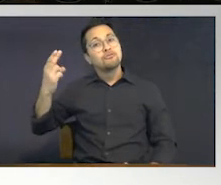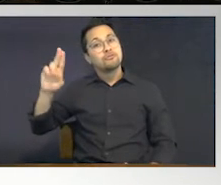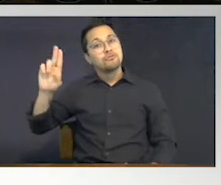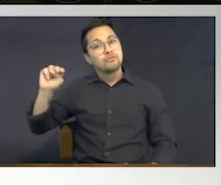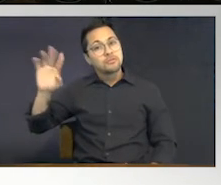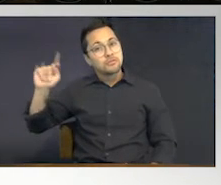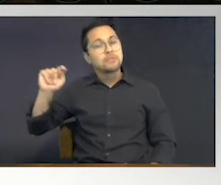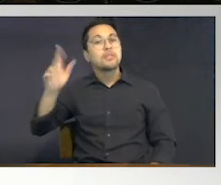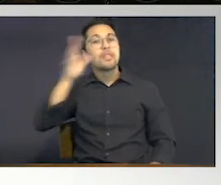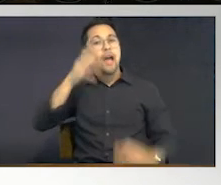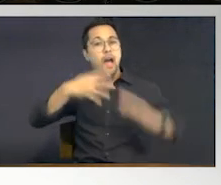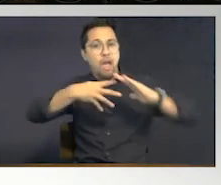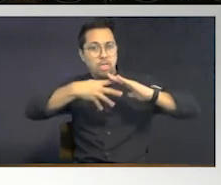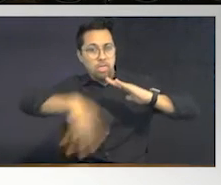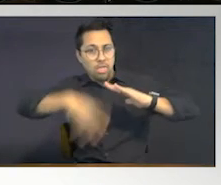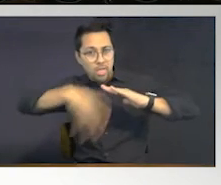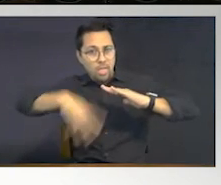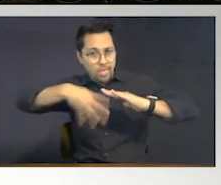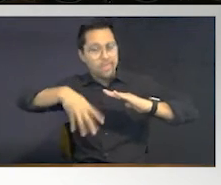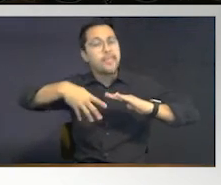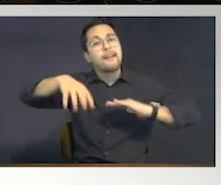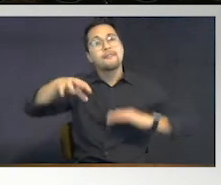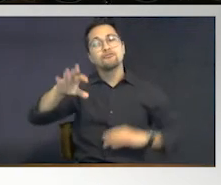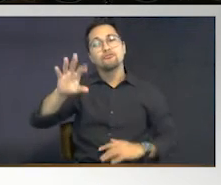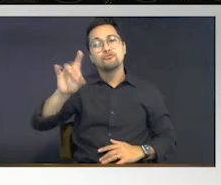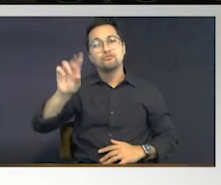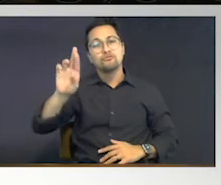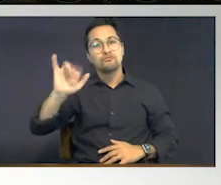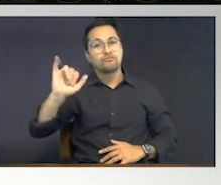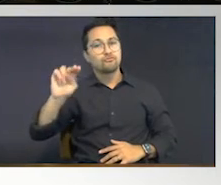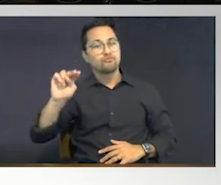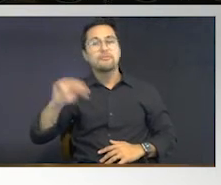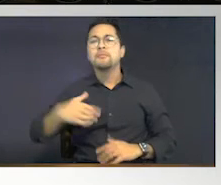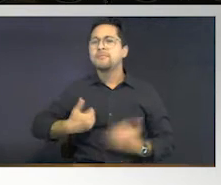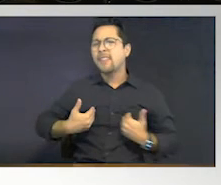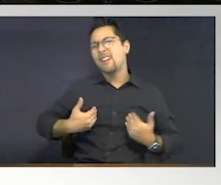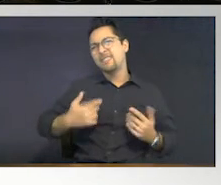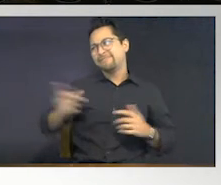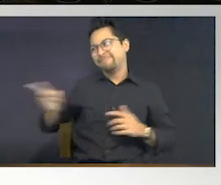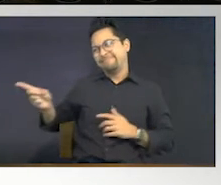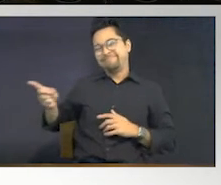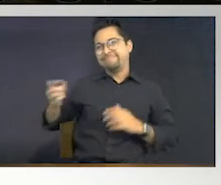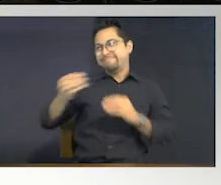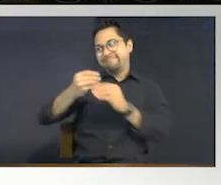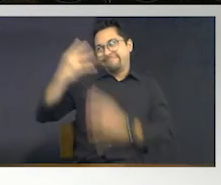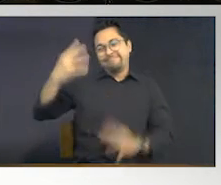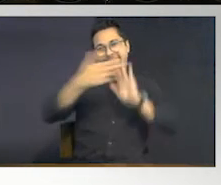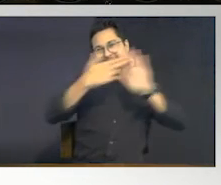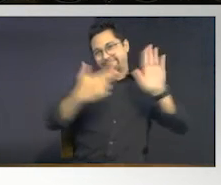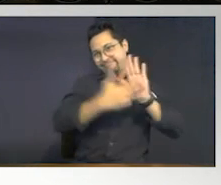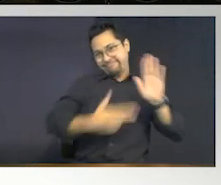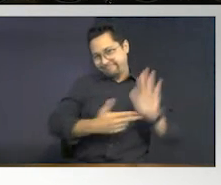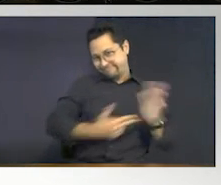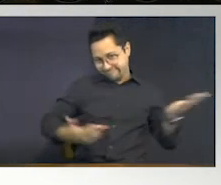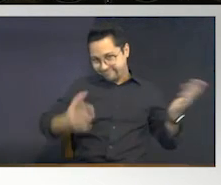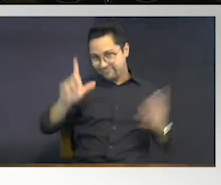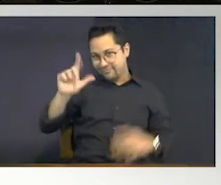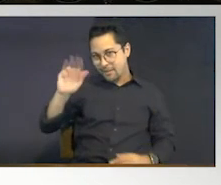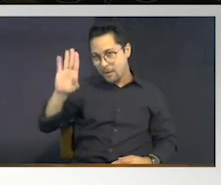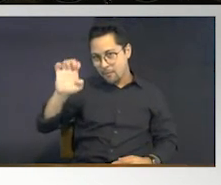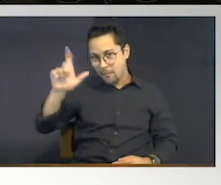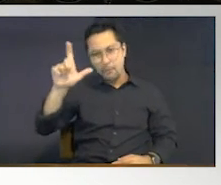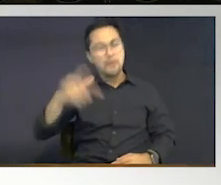that drains the fluid. He has several labels, if you will. But as many of you know, labels do